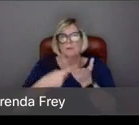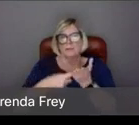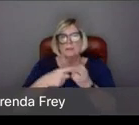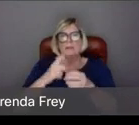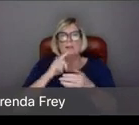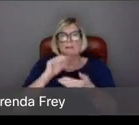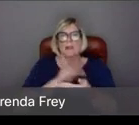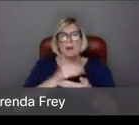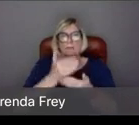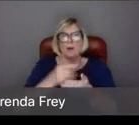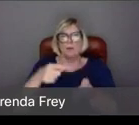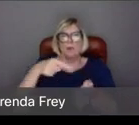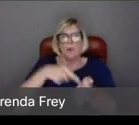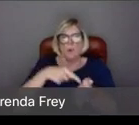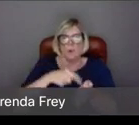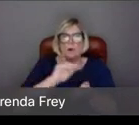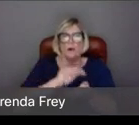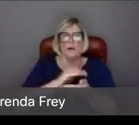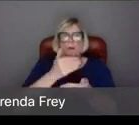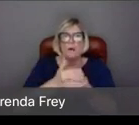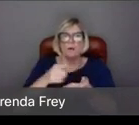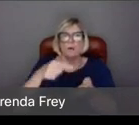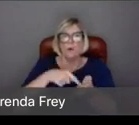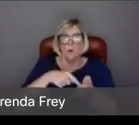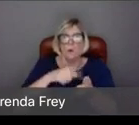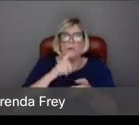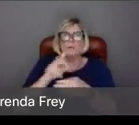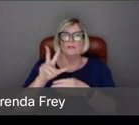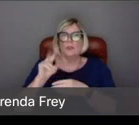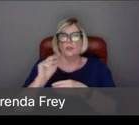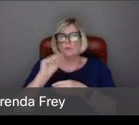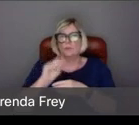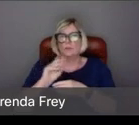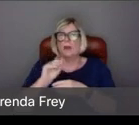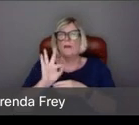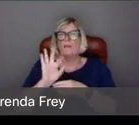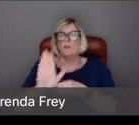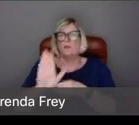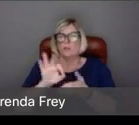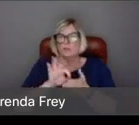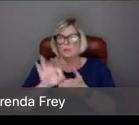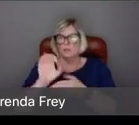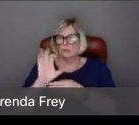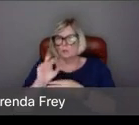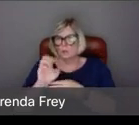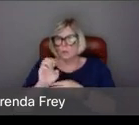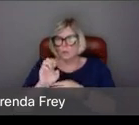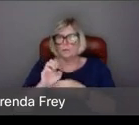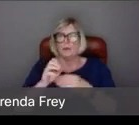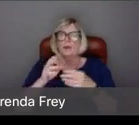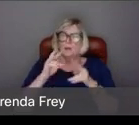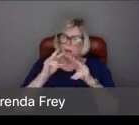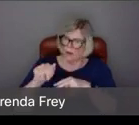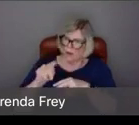the amounts owed. So the amounts owed accounts for 30% of your score. And this is looking at how much do you